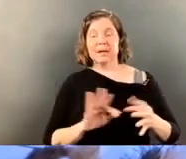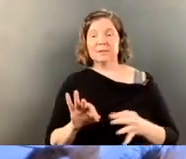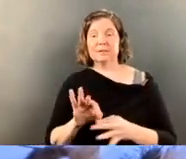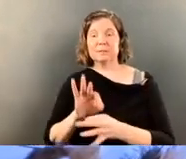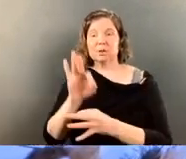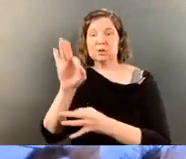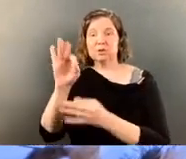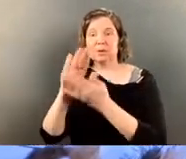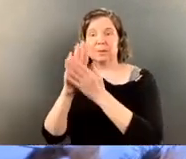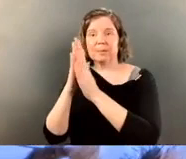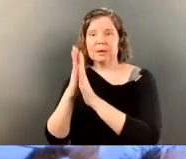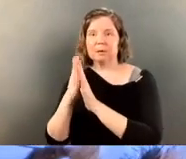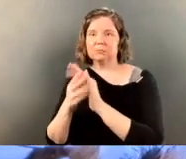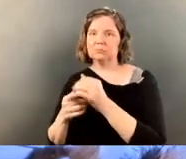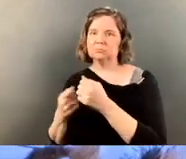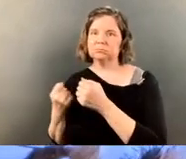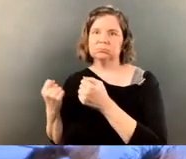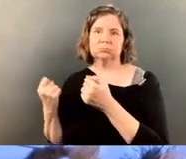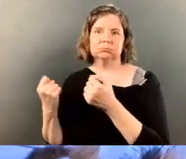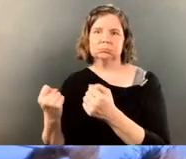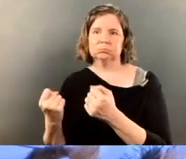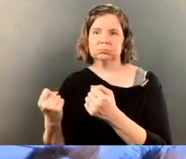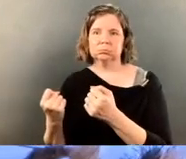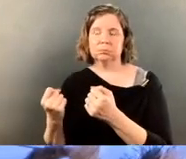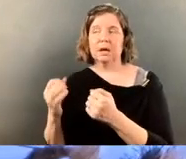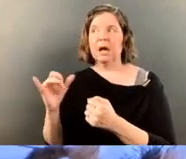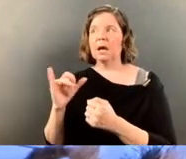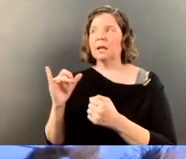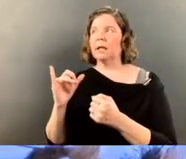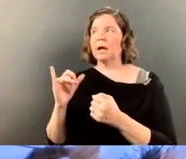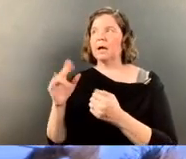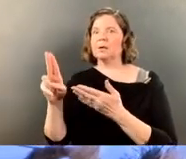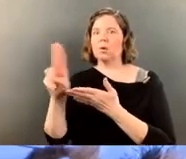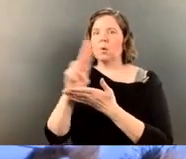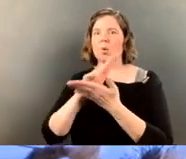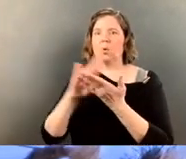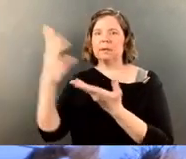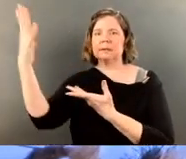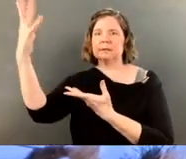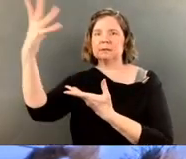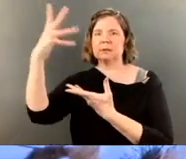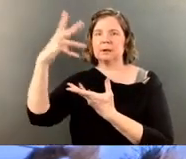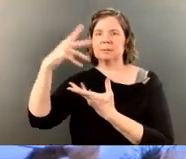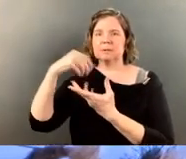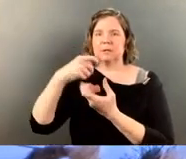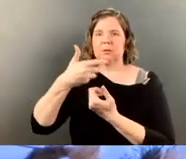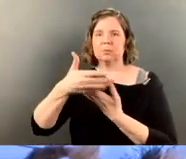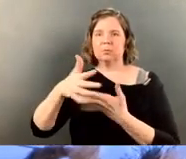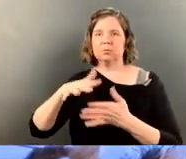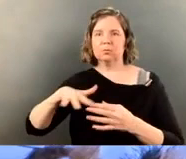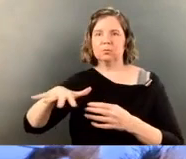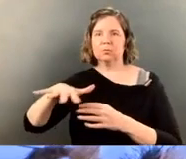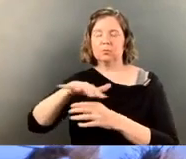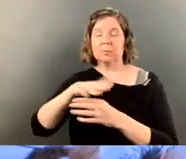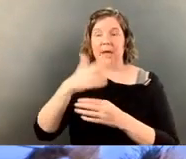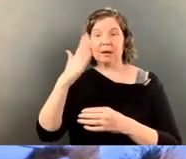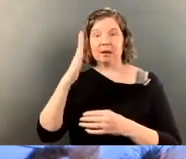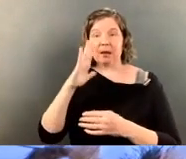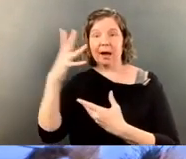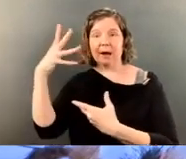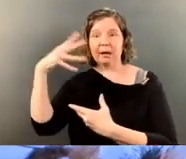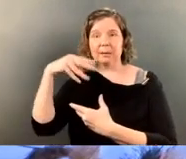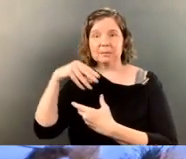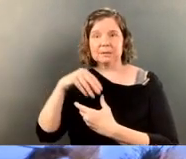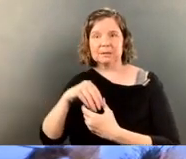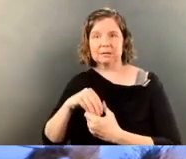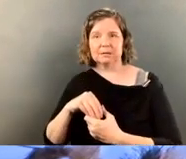becomes solid. And it's like a holiness comes in and God comes in.